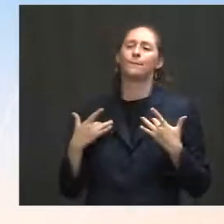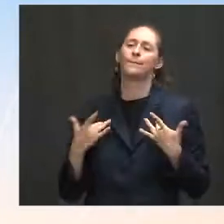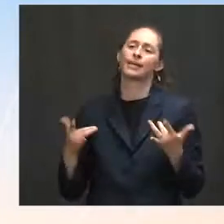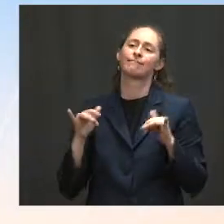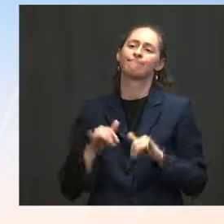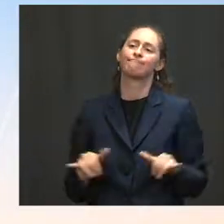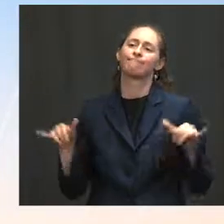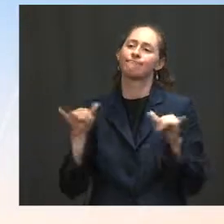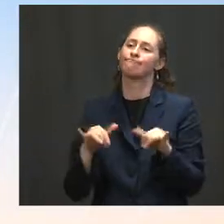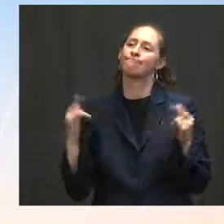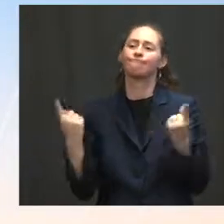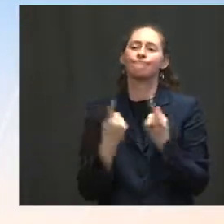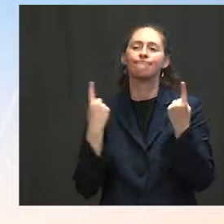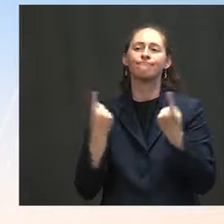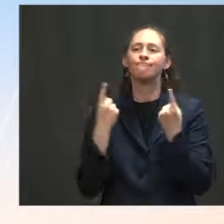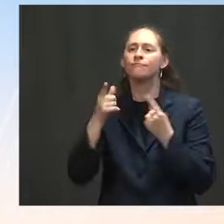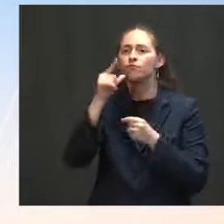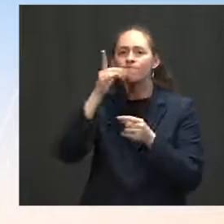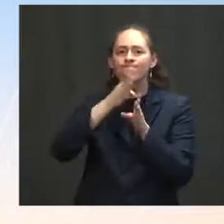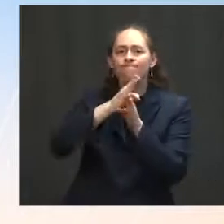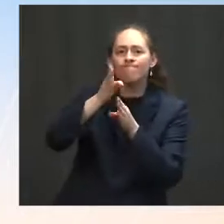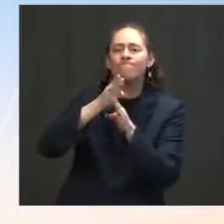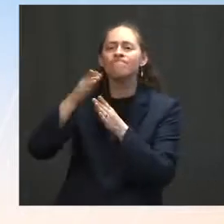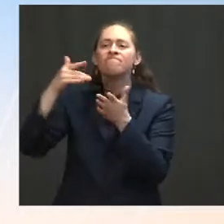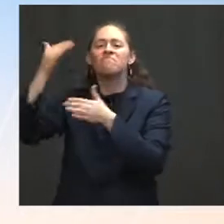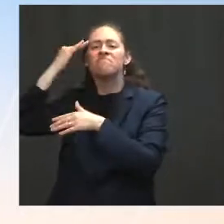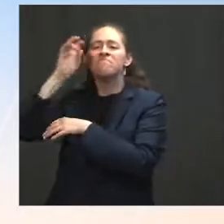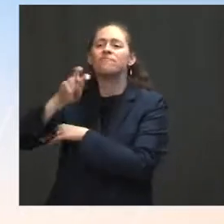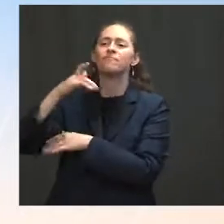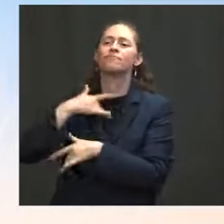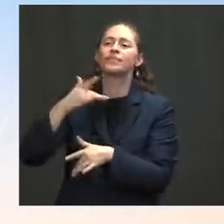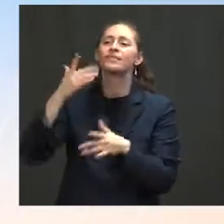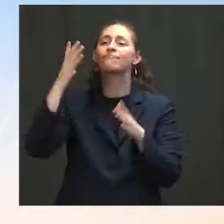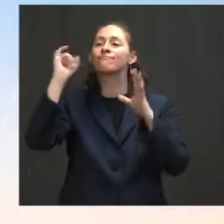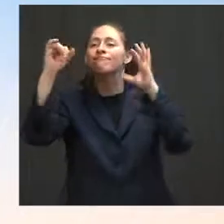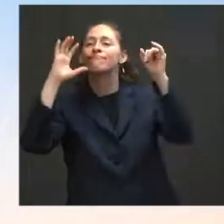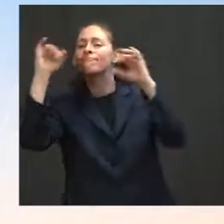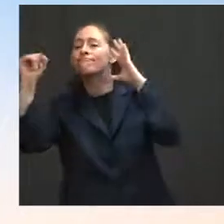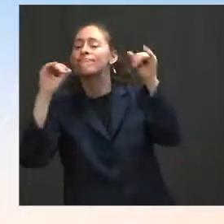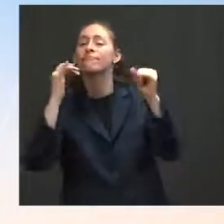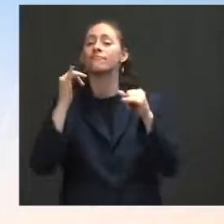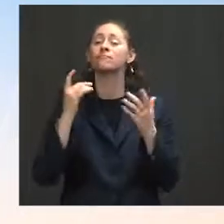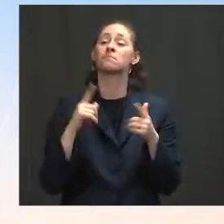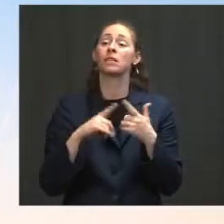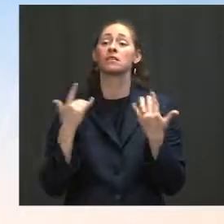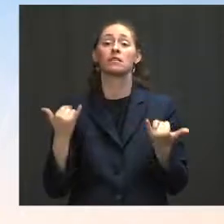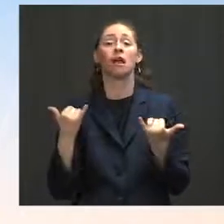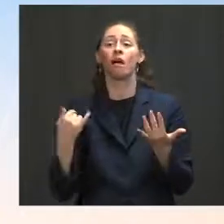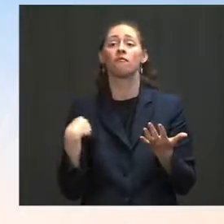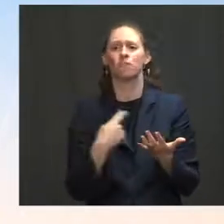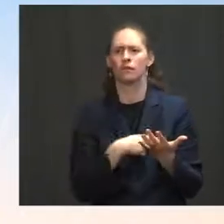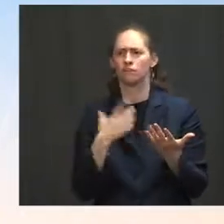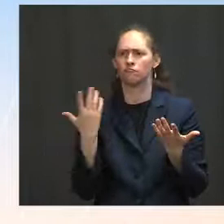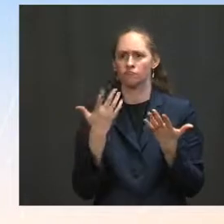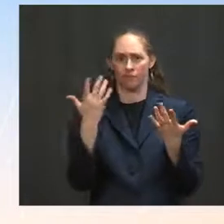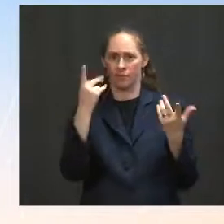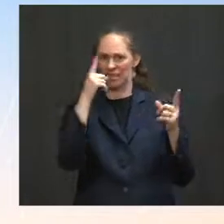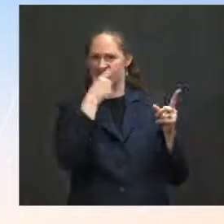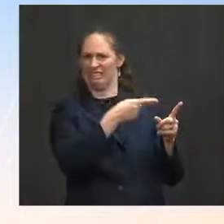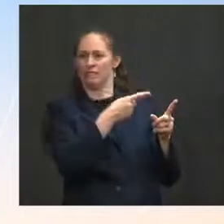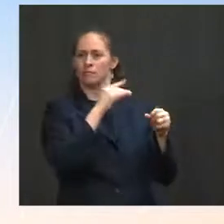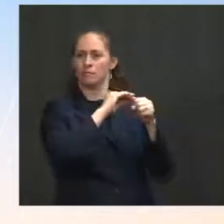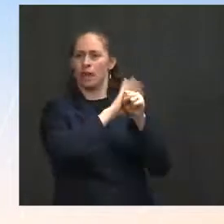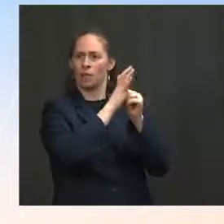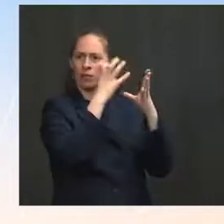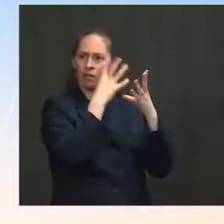people traveling, and even more people are hitting the road now because of our success in defeating the pandemic. So in the last 10 years pre-pandemic,